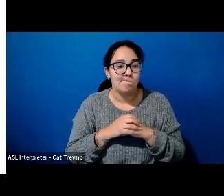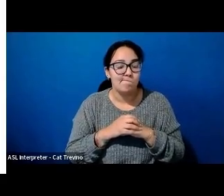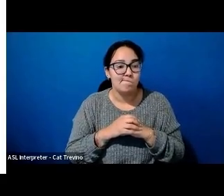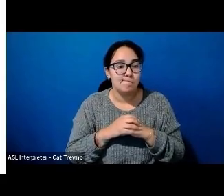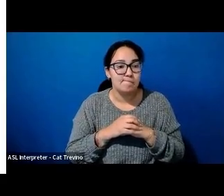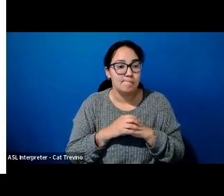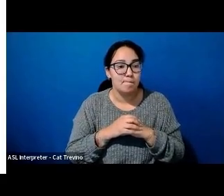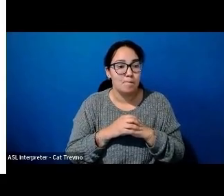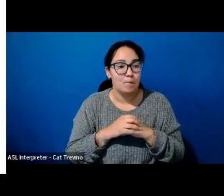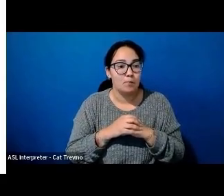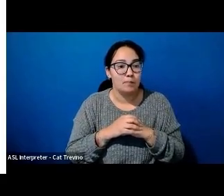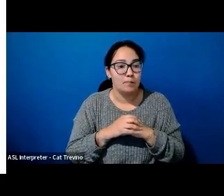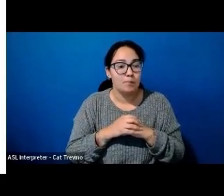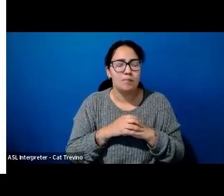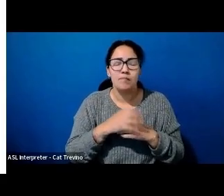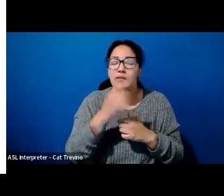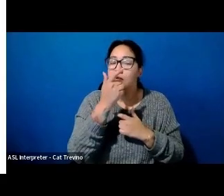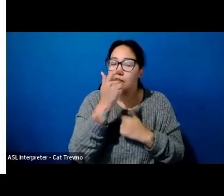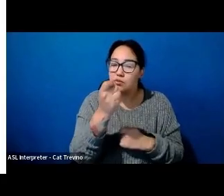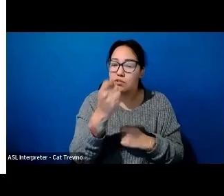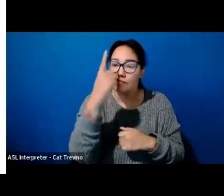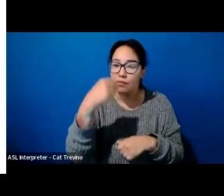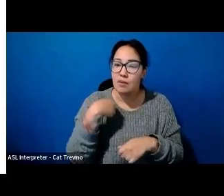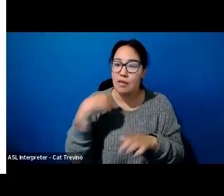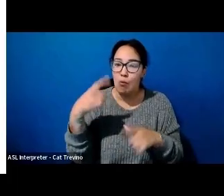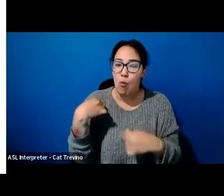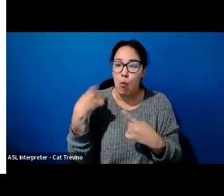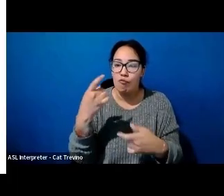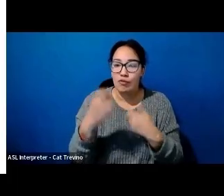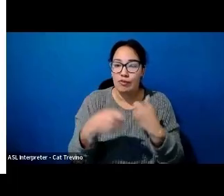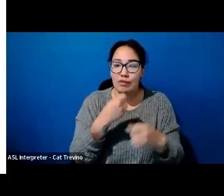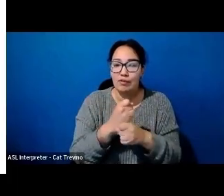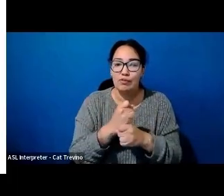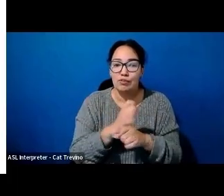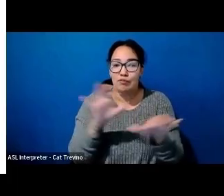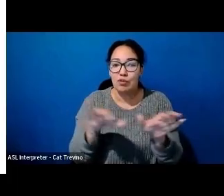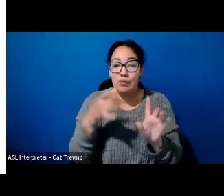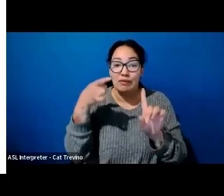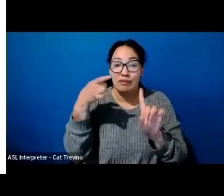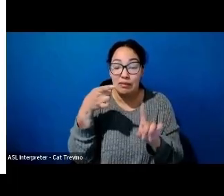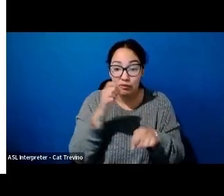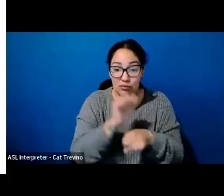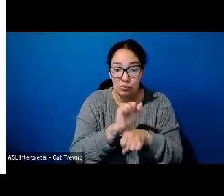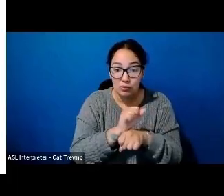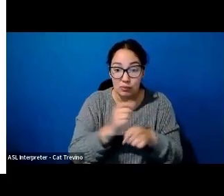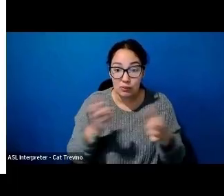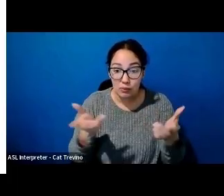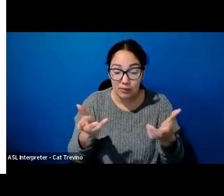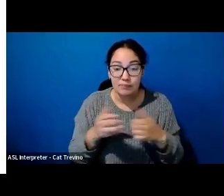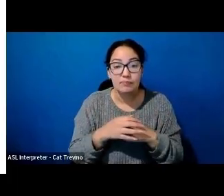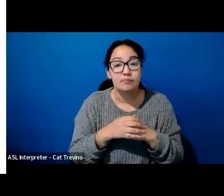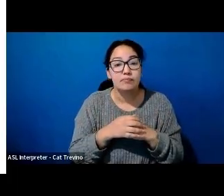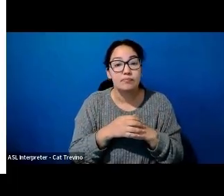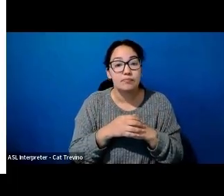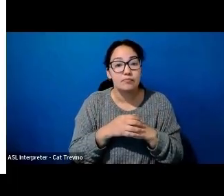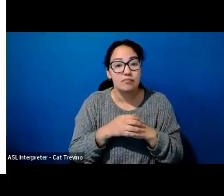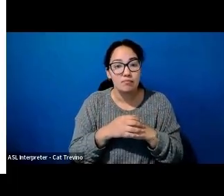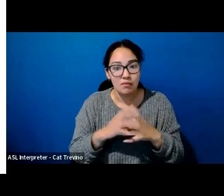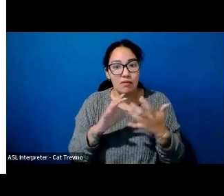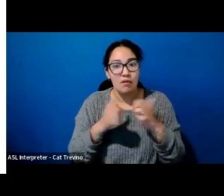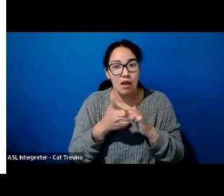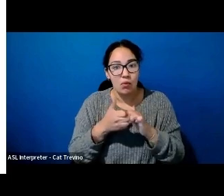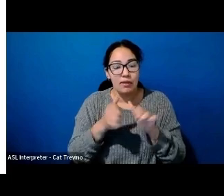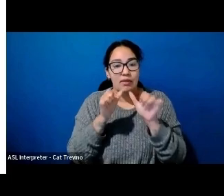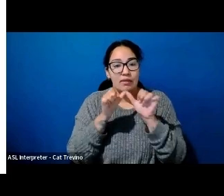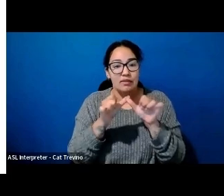What is so interesting for me over the years of doing this work is the extent to which we continue to